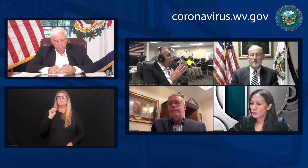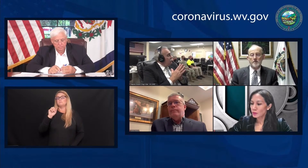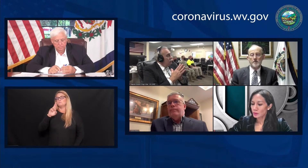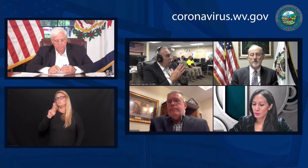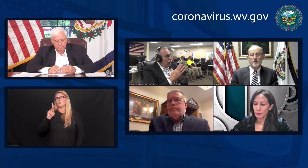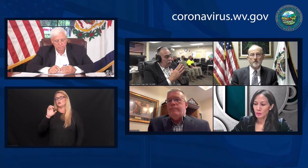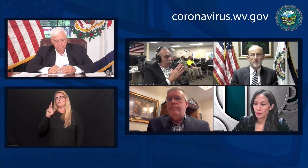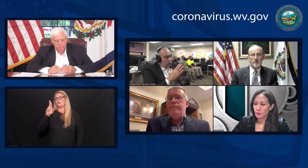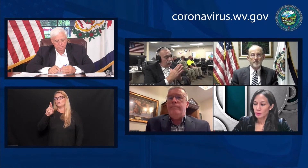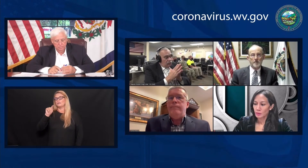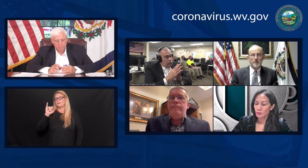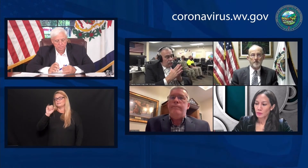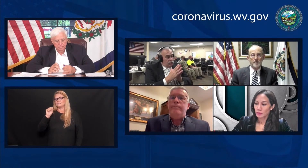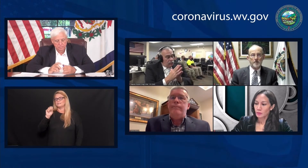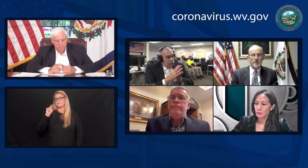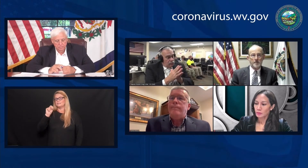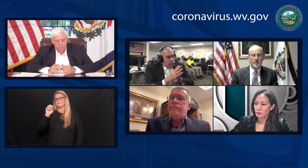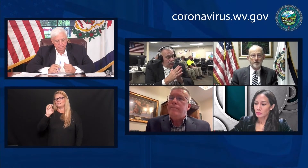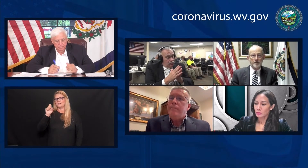Next Star Media.